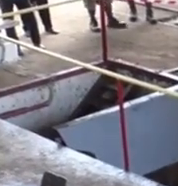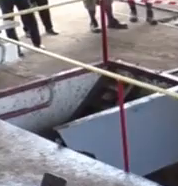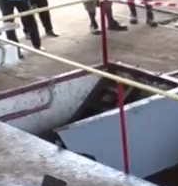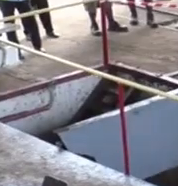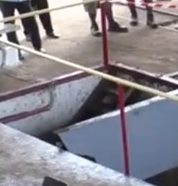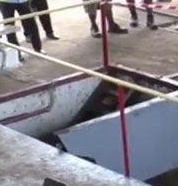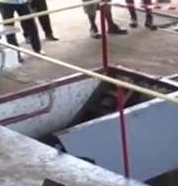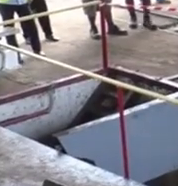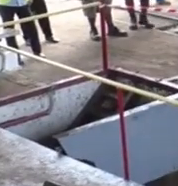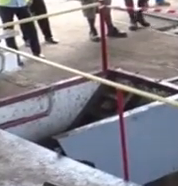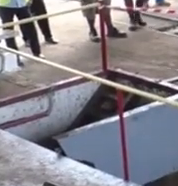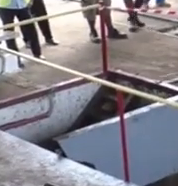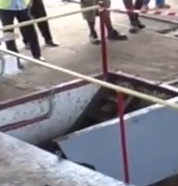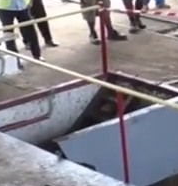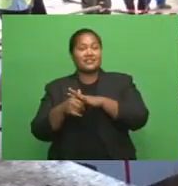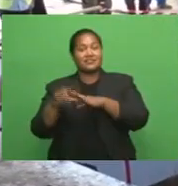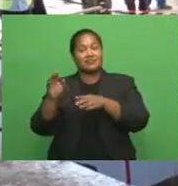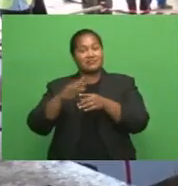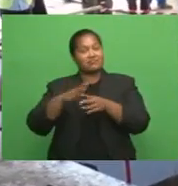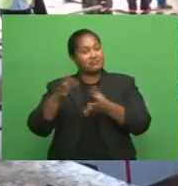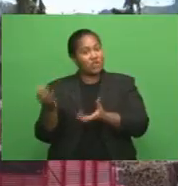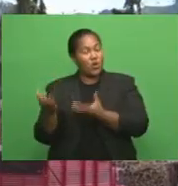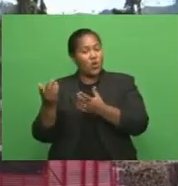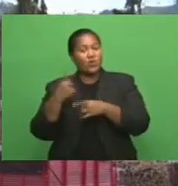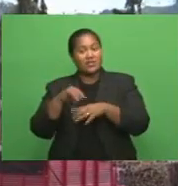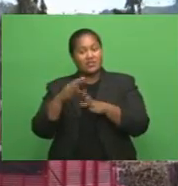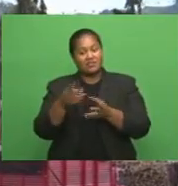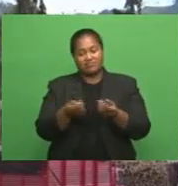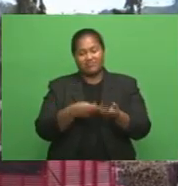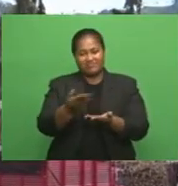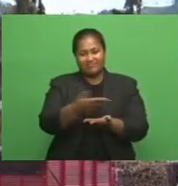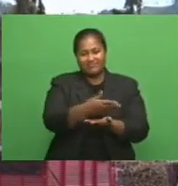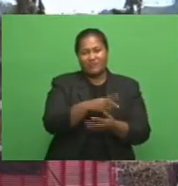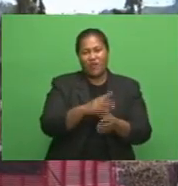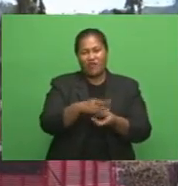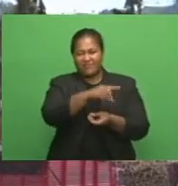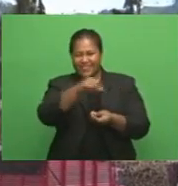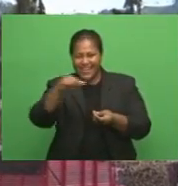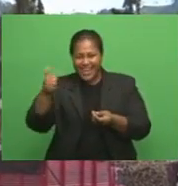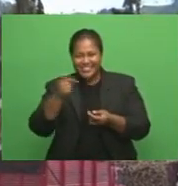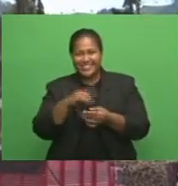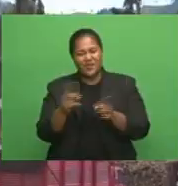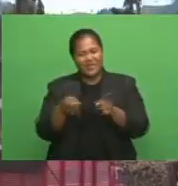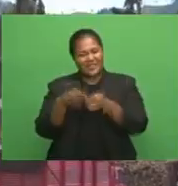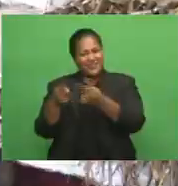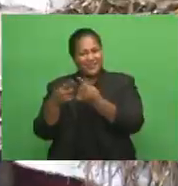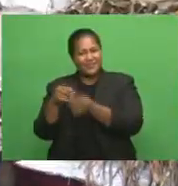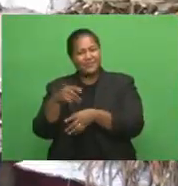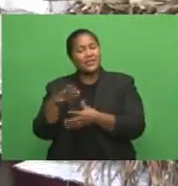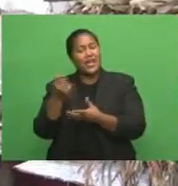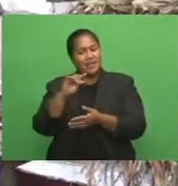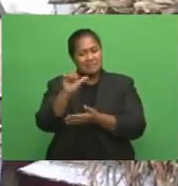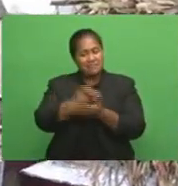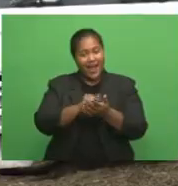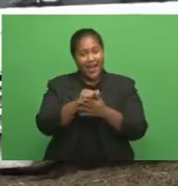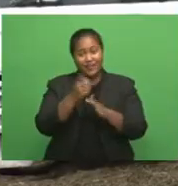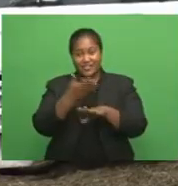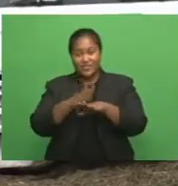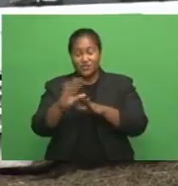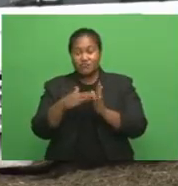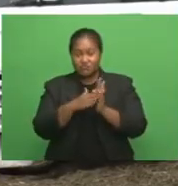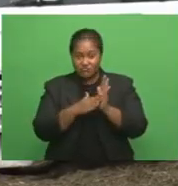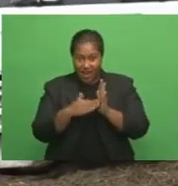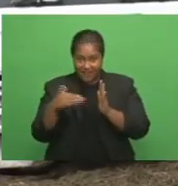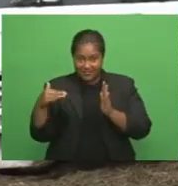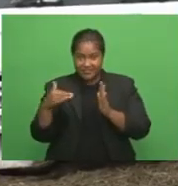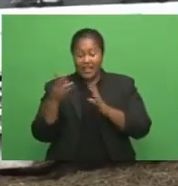new cane access roads, the subsidization of fertilizer and weedicide, the buying of new trucks, the assistance